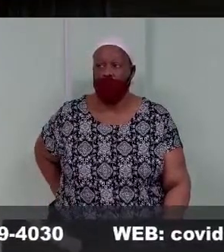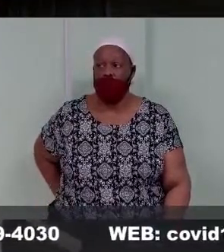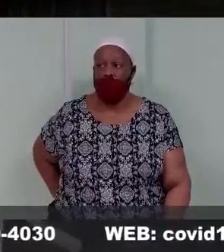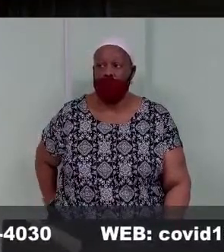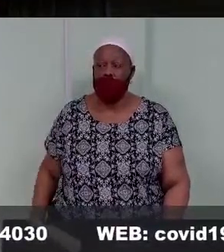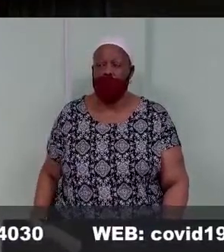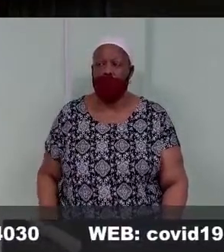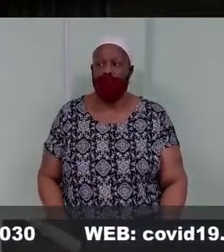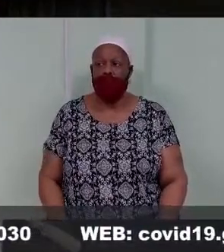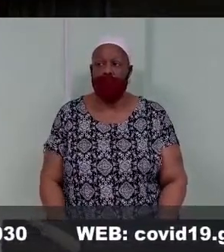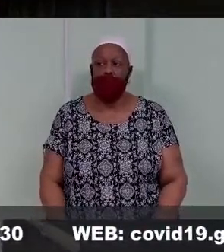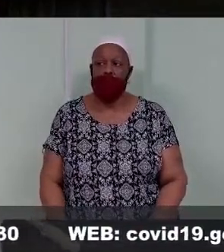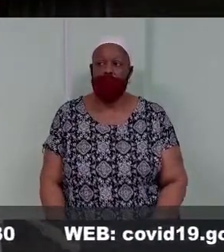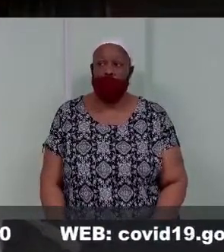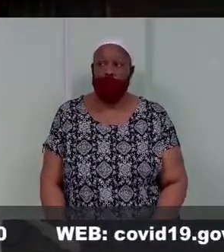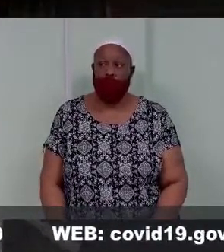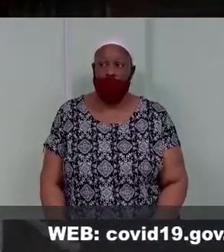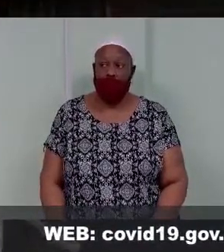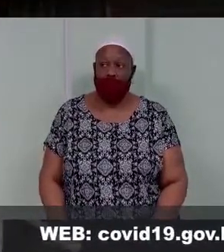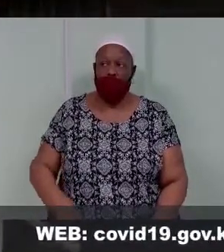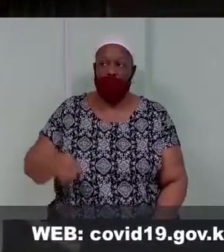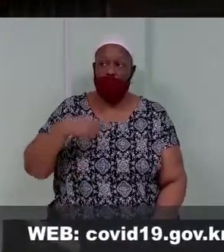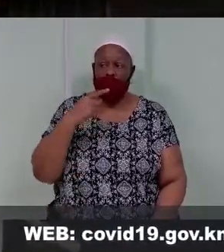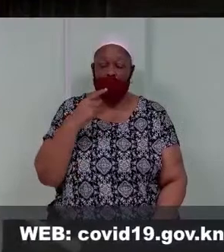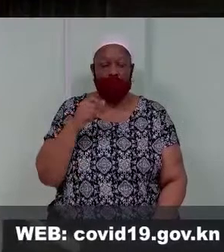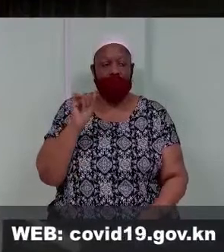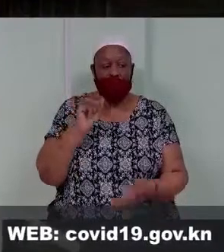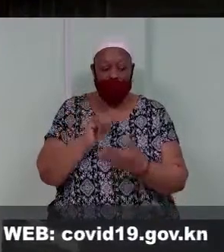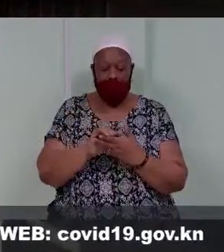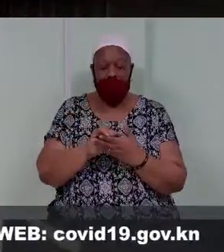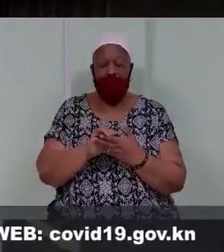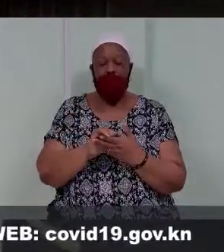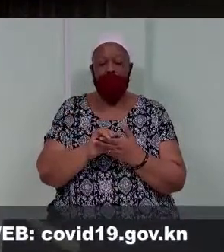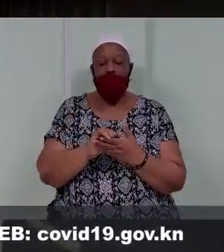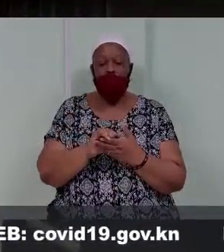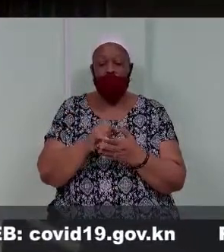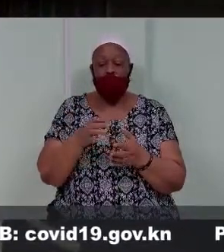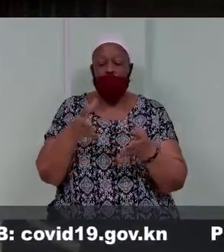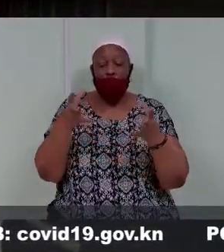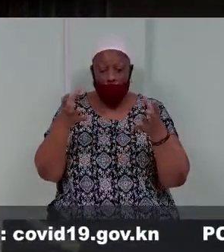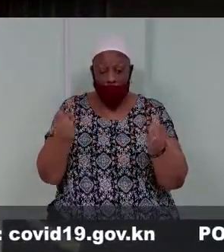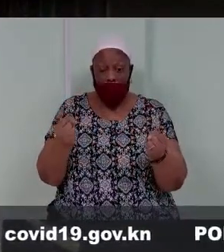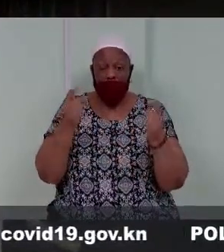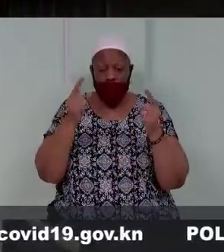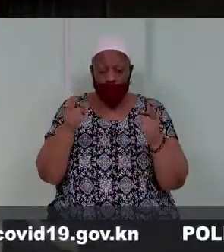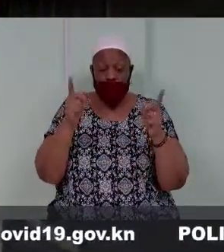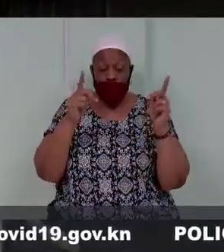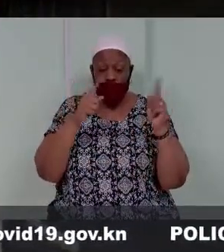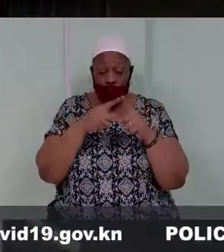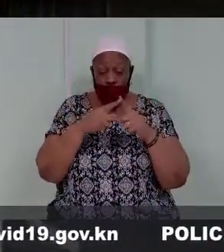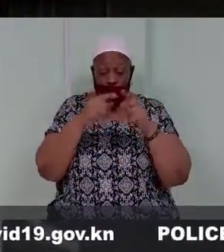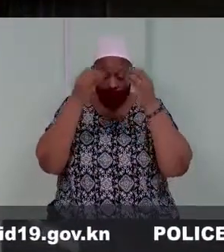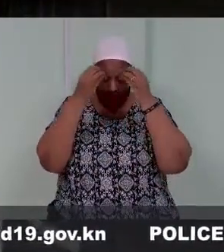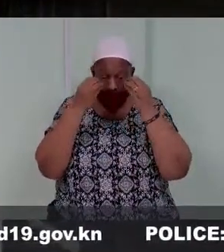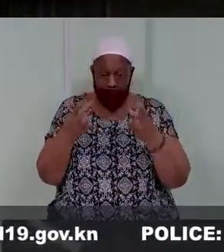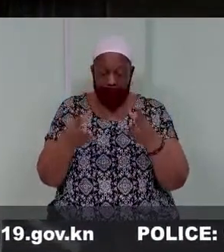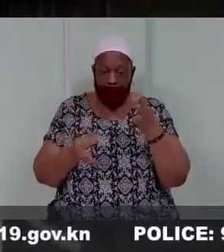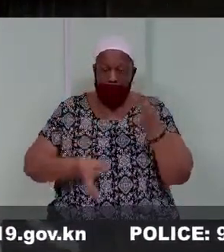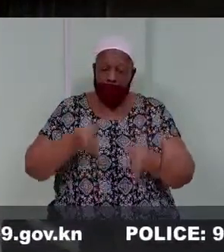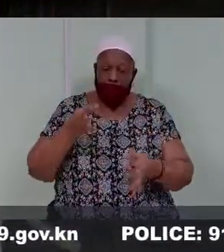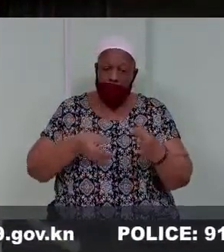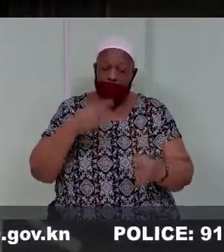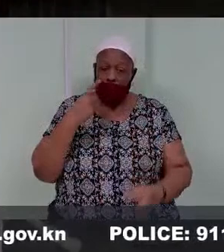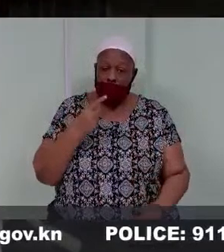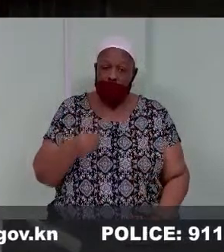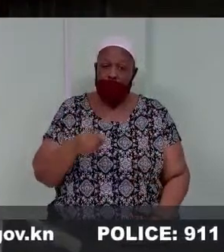regulations, regulatory measures that need to be applied to you in order to have full compliance. Because if we say to you 300 and you end up